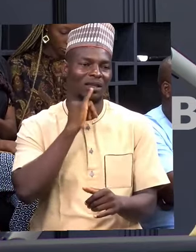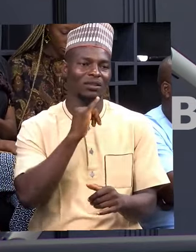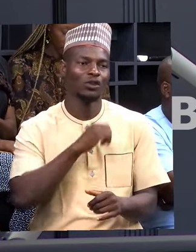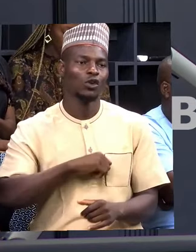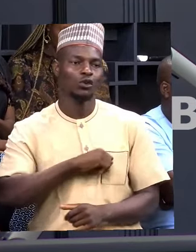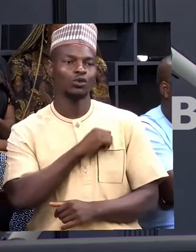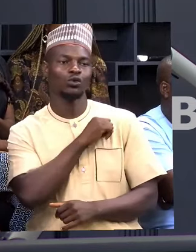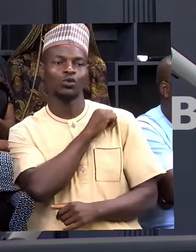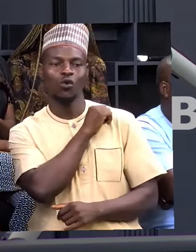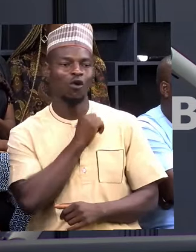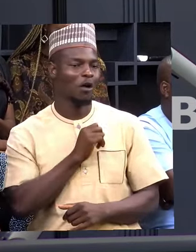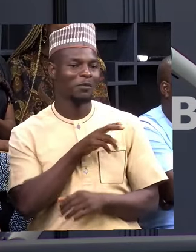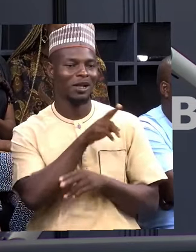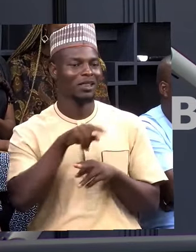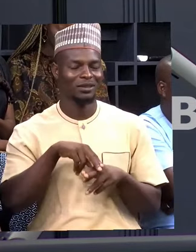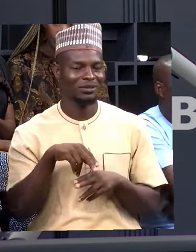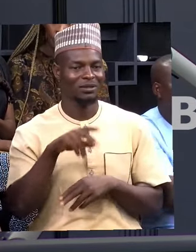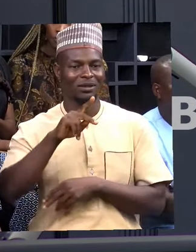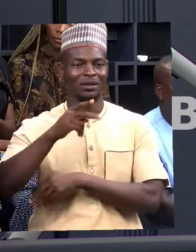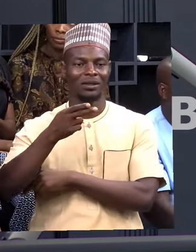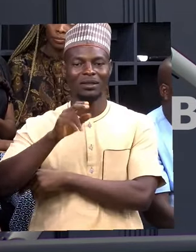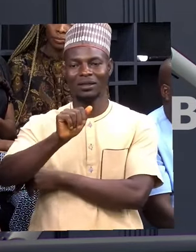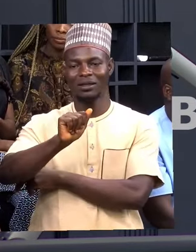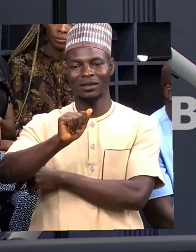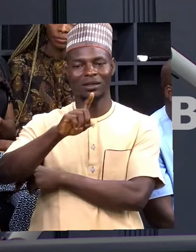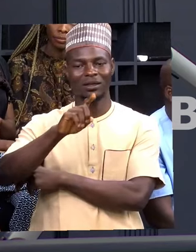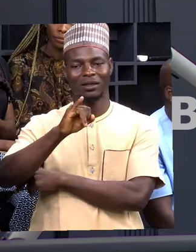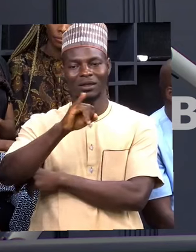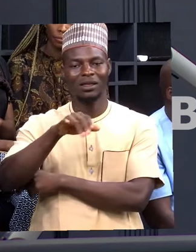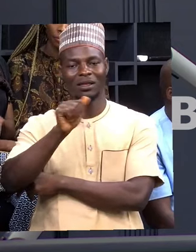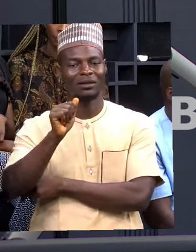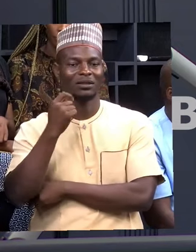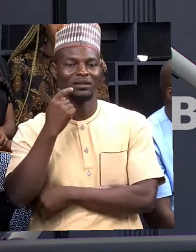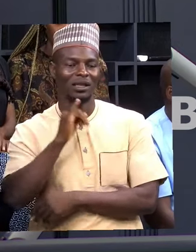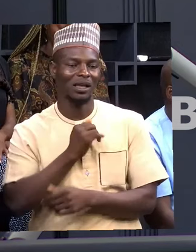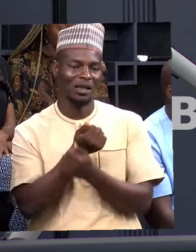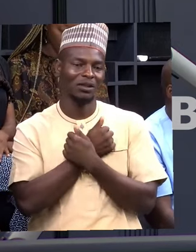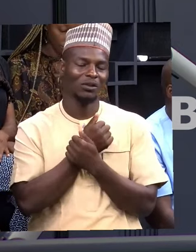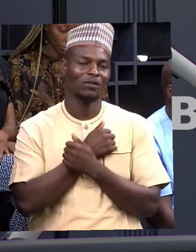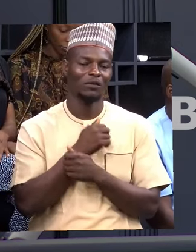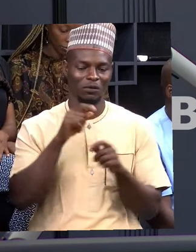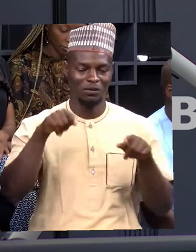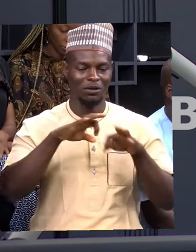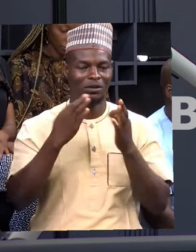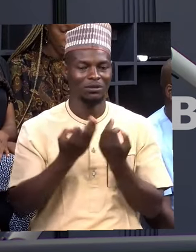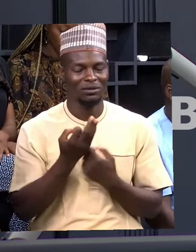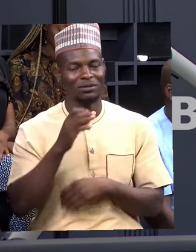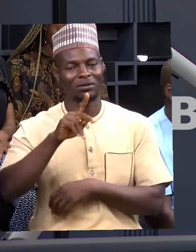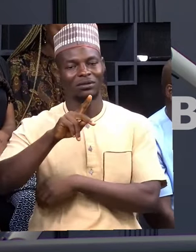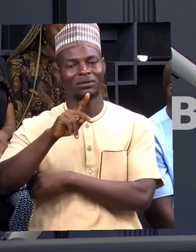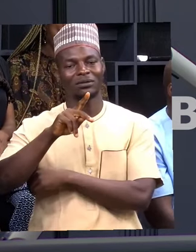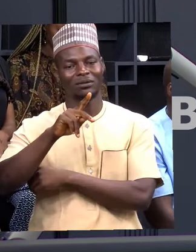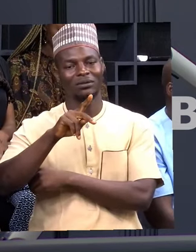supernatural. Oh, Khadija Ishaku, you say, I love you, Brekete Family. Then Jamila Isa say, good